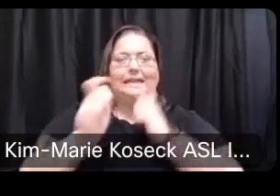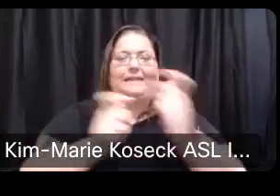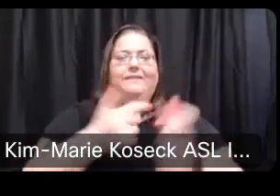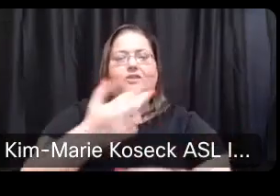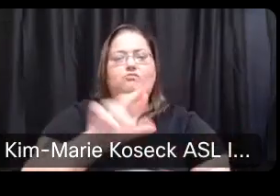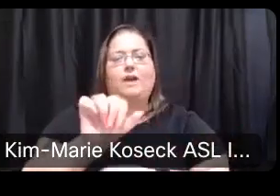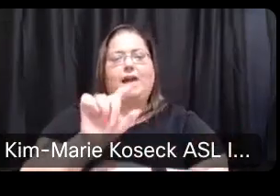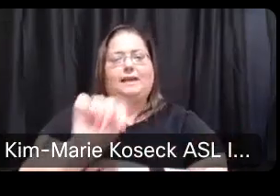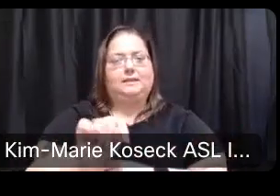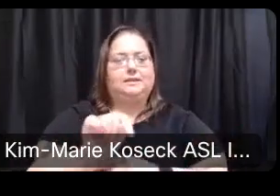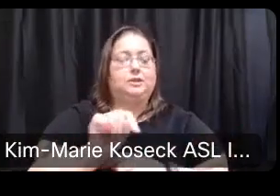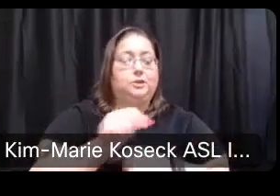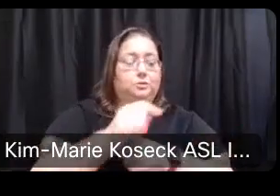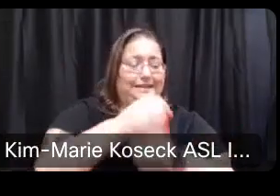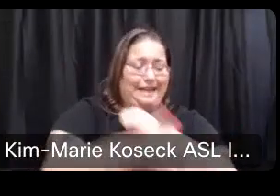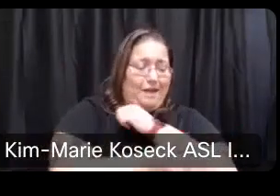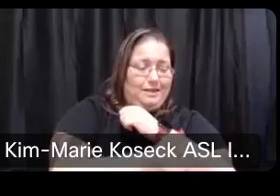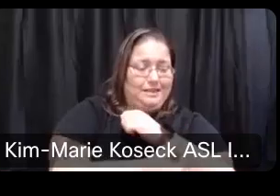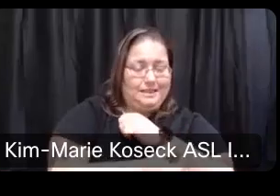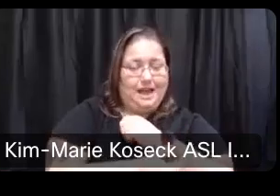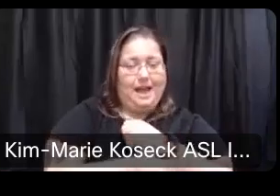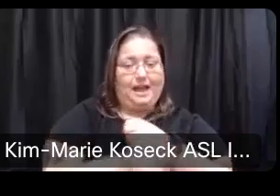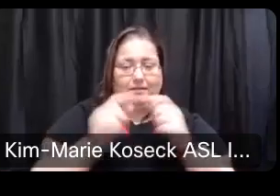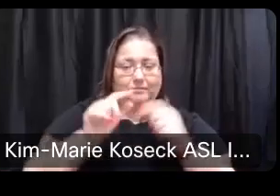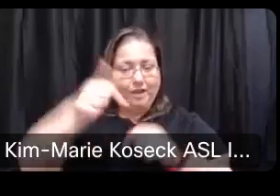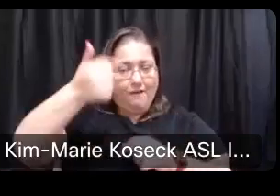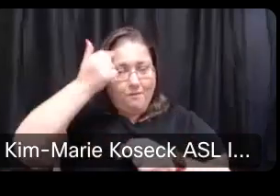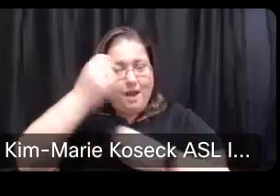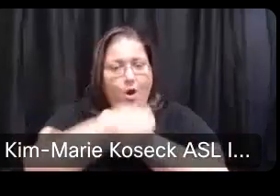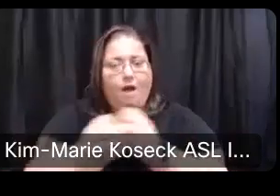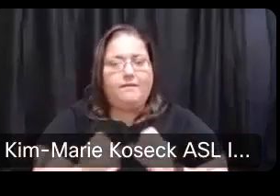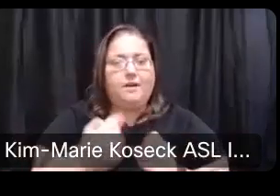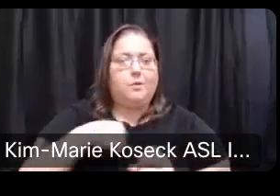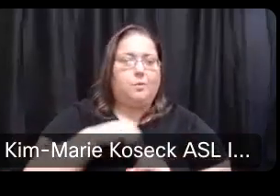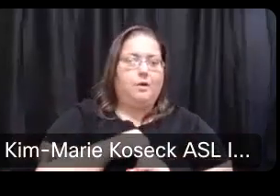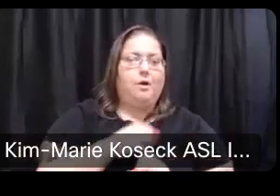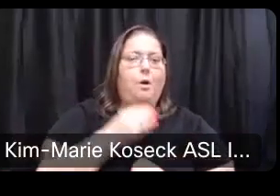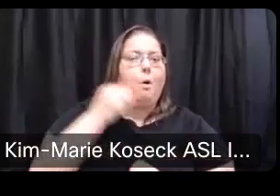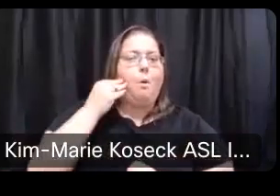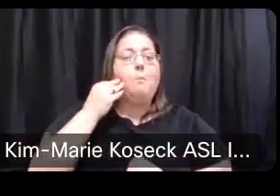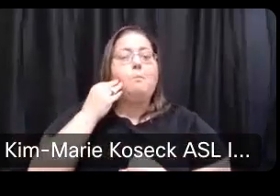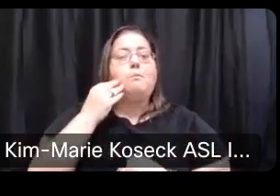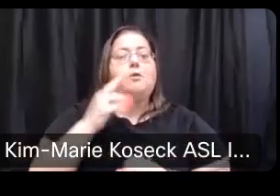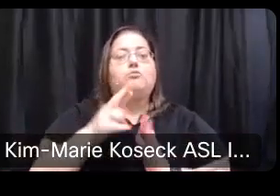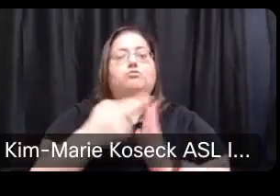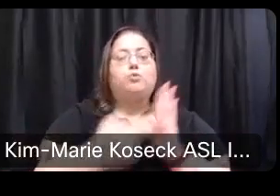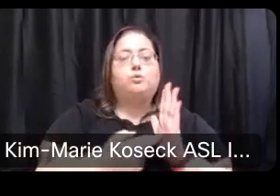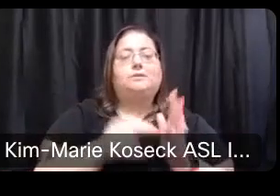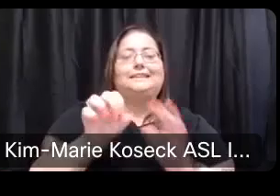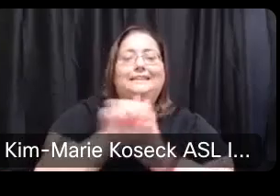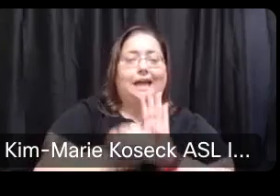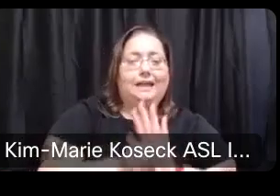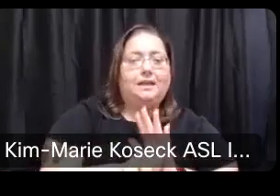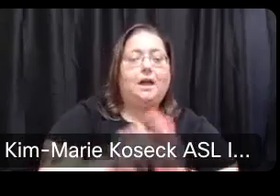and municipalities? After all, we are a home rule state in New York, which means legally